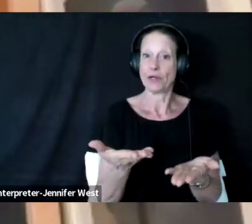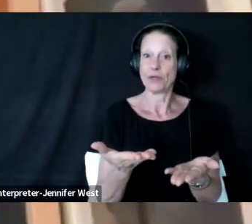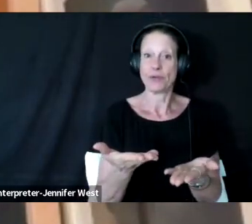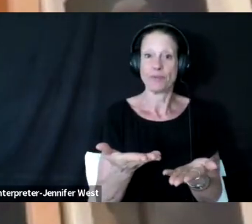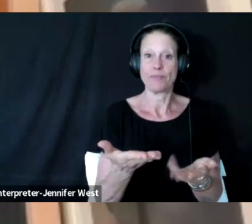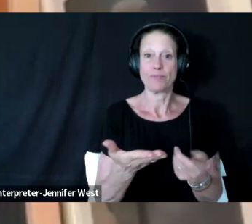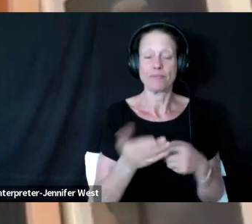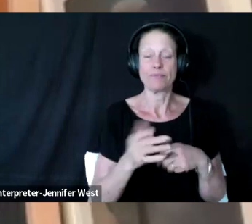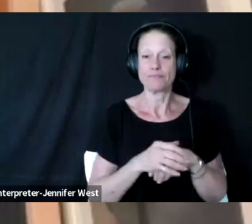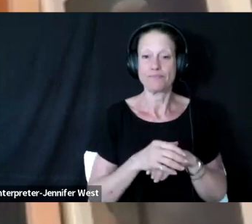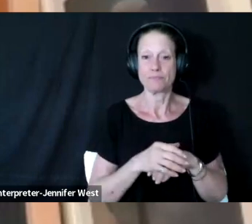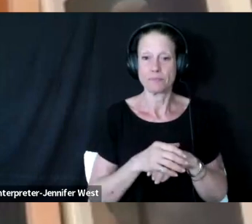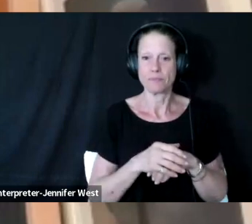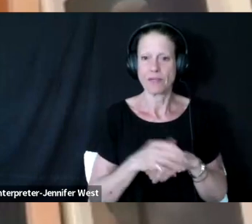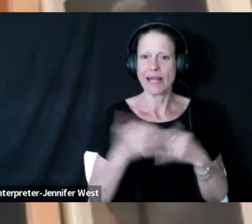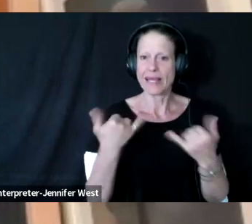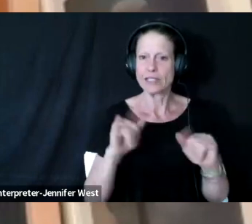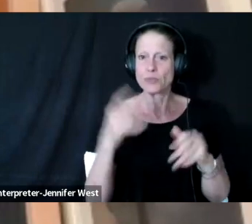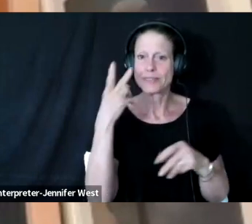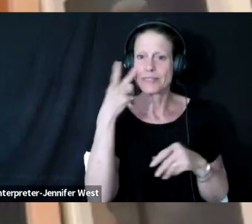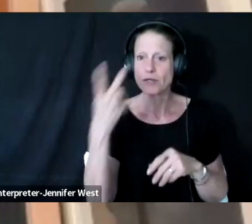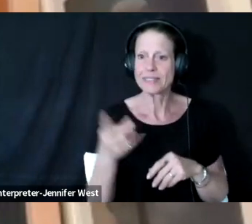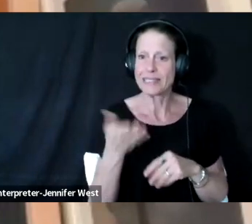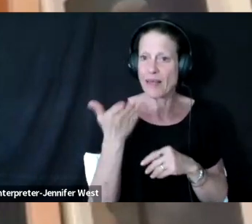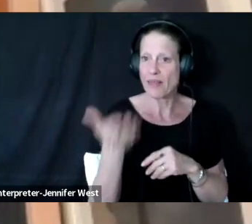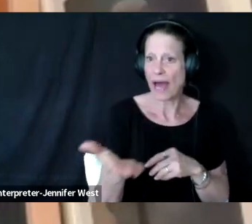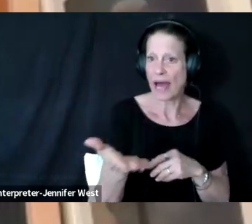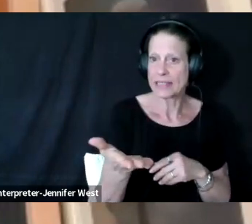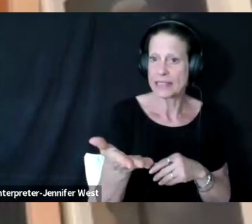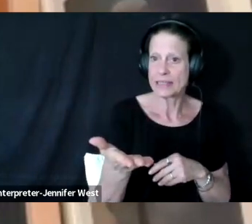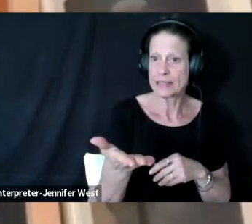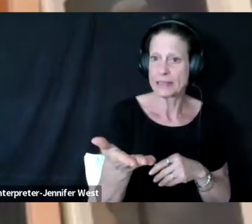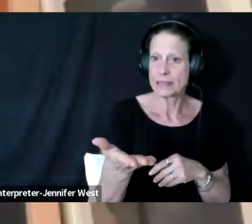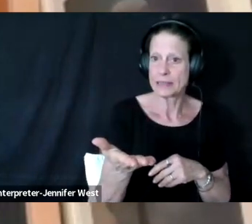make sure, we still see this?